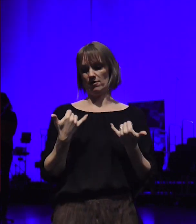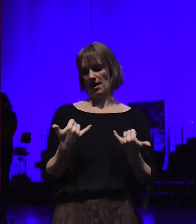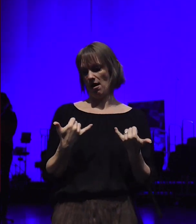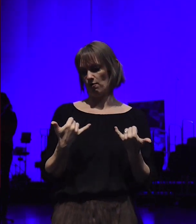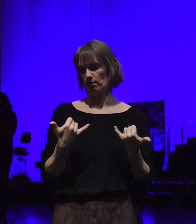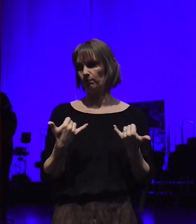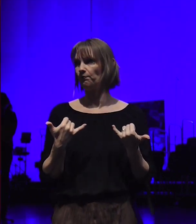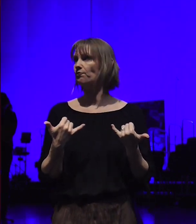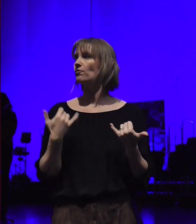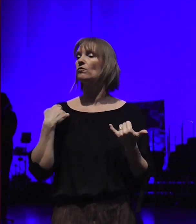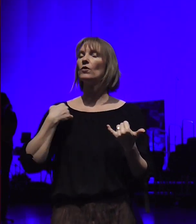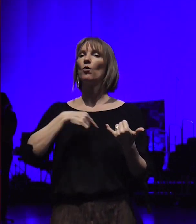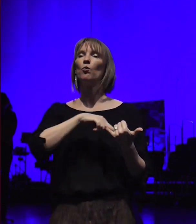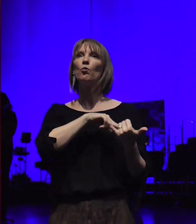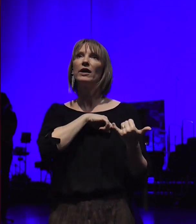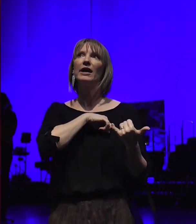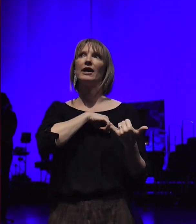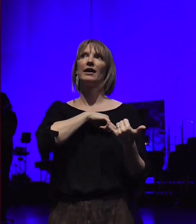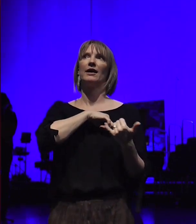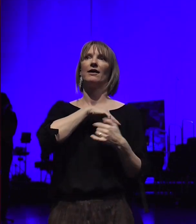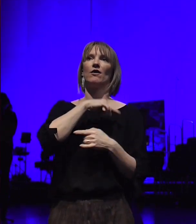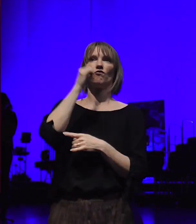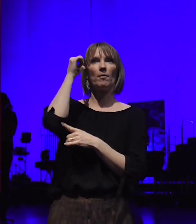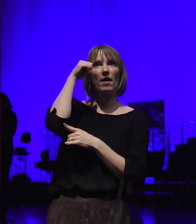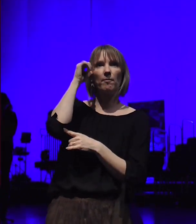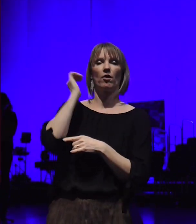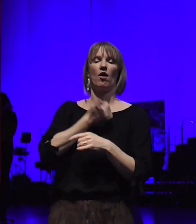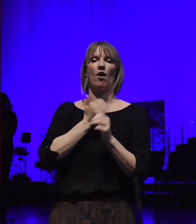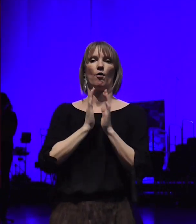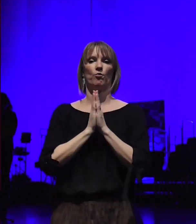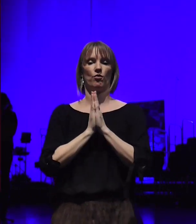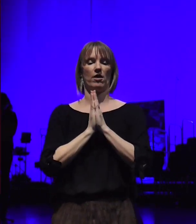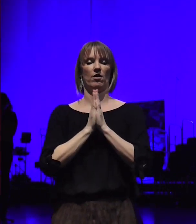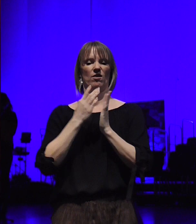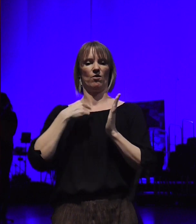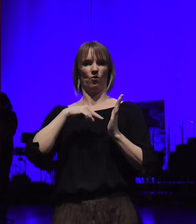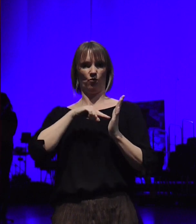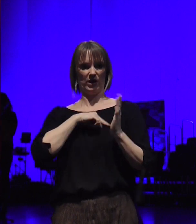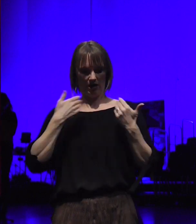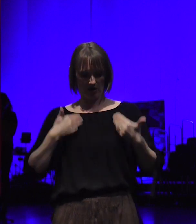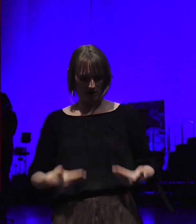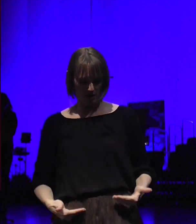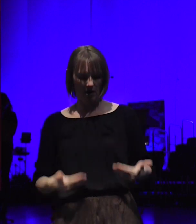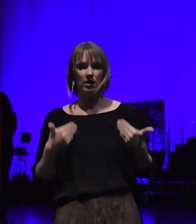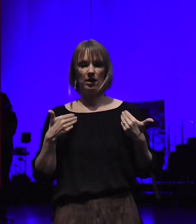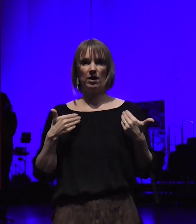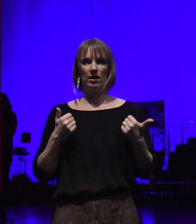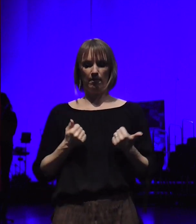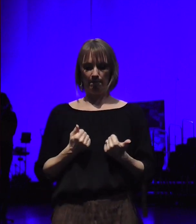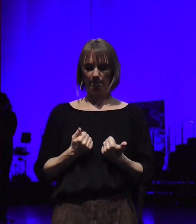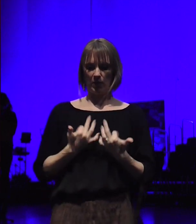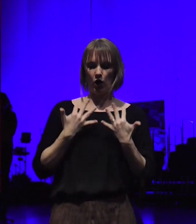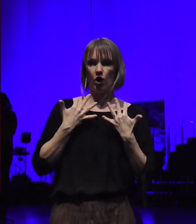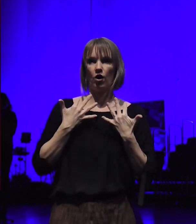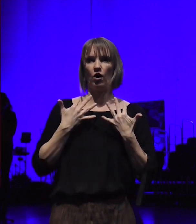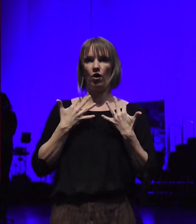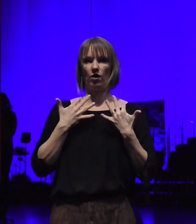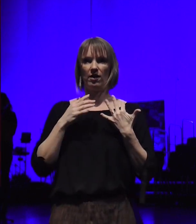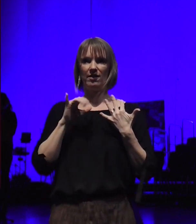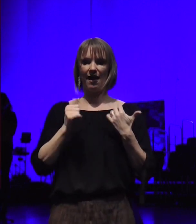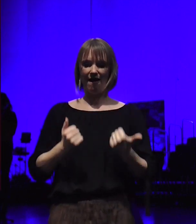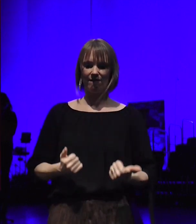now. And we are remembering in our prayer that we are that which it is, that we burn with that fire, that